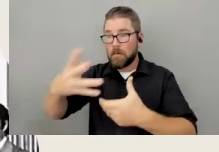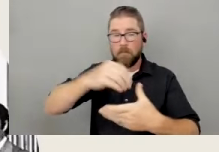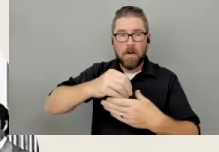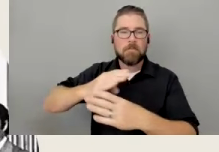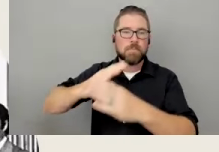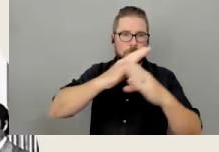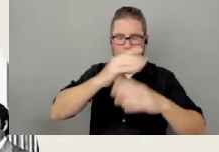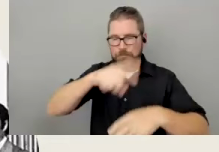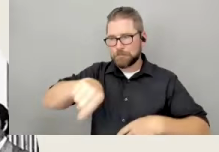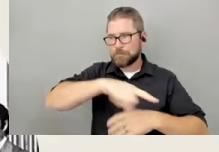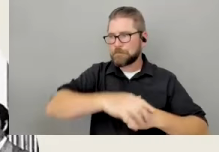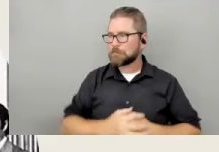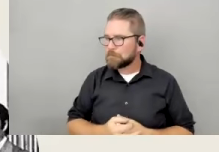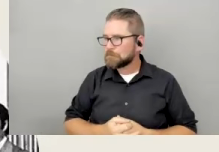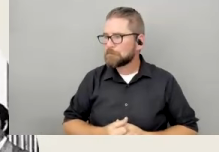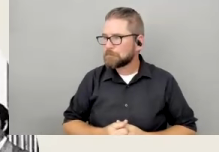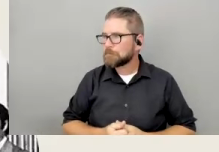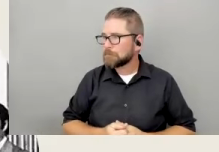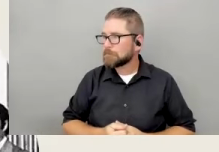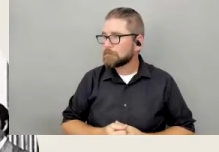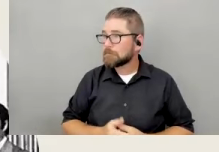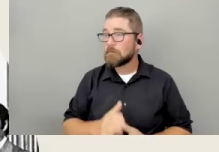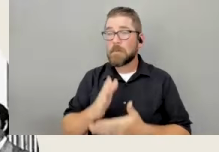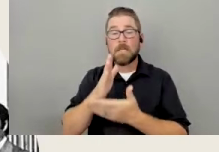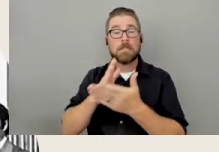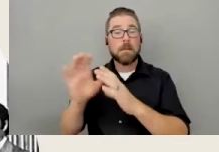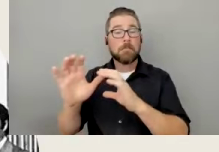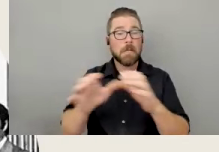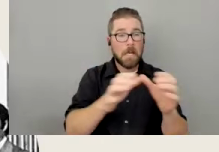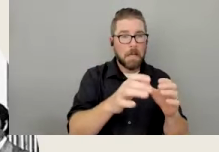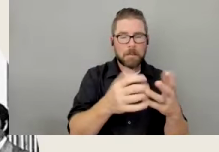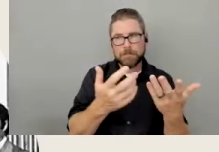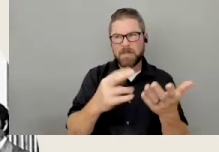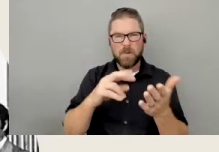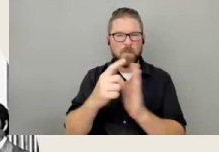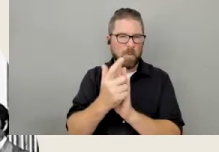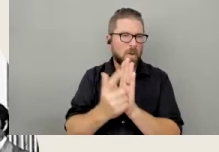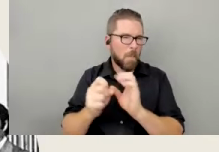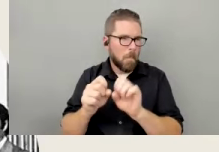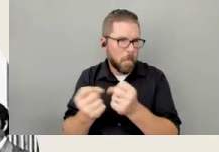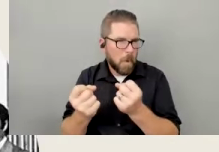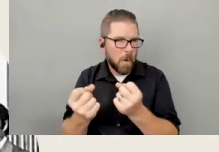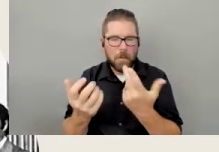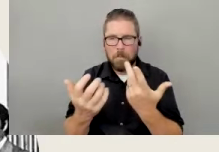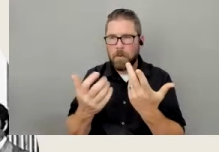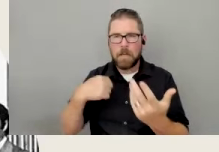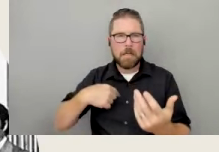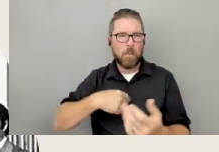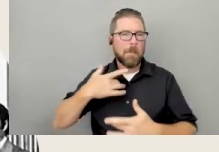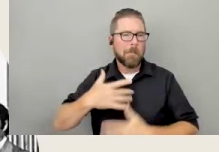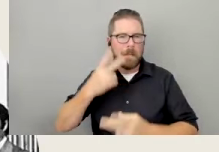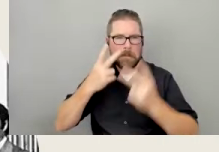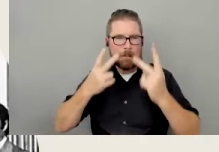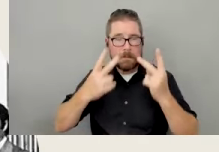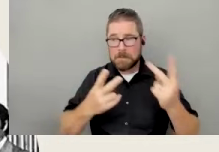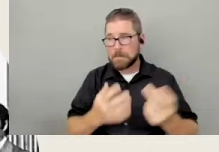And so some common categories or Title IX violations that we see here on the campus,